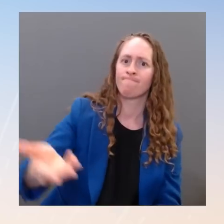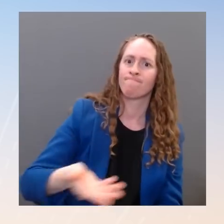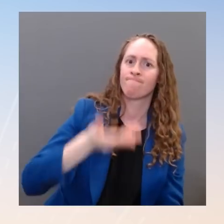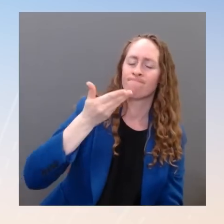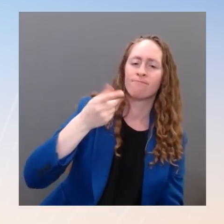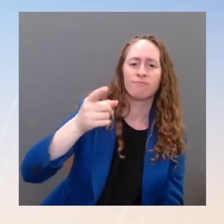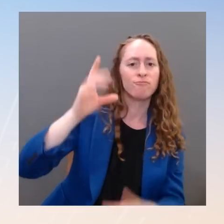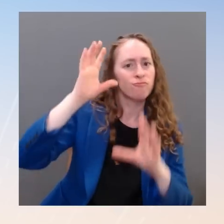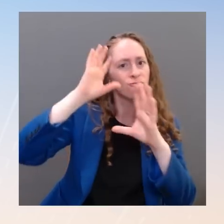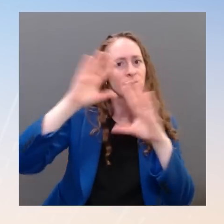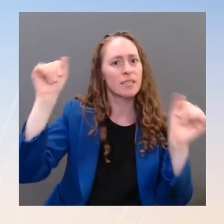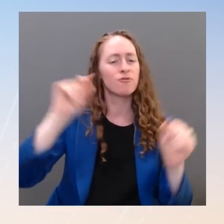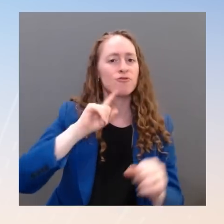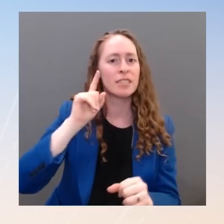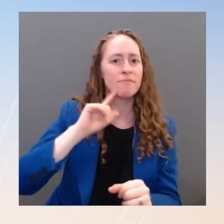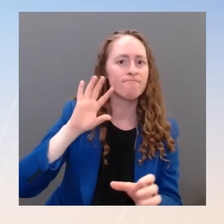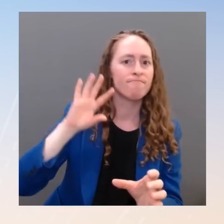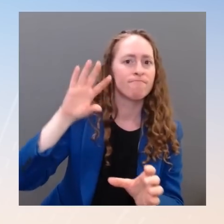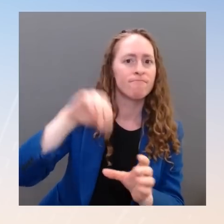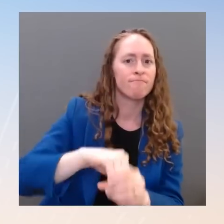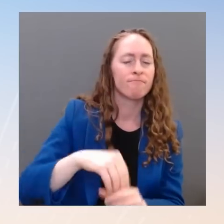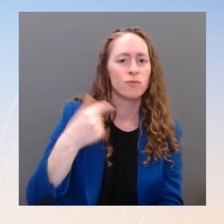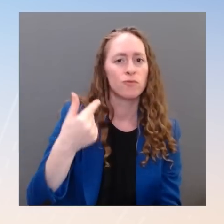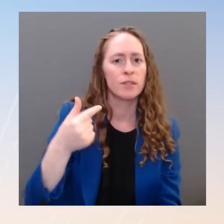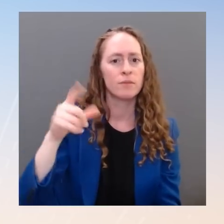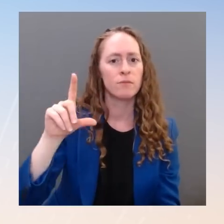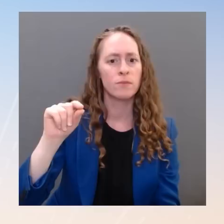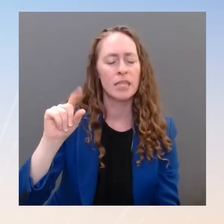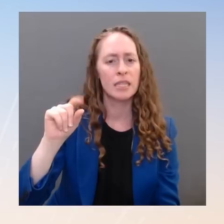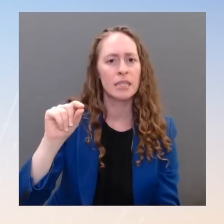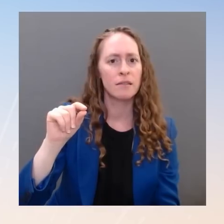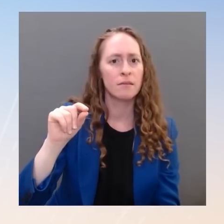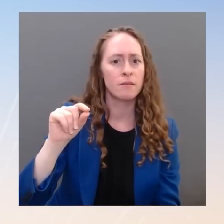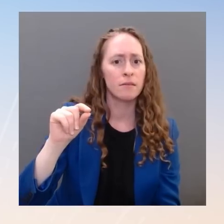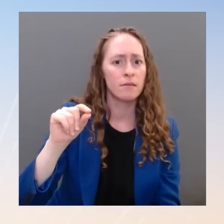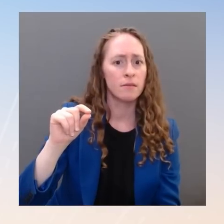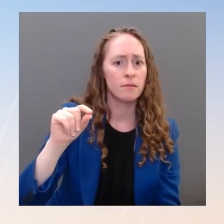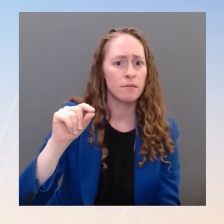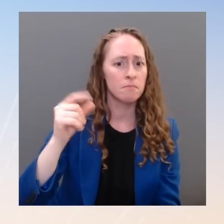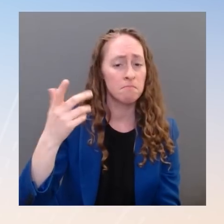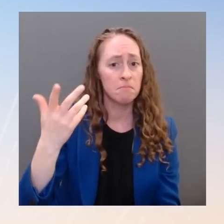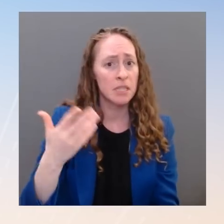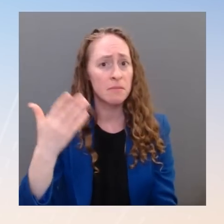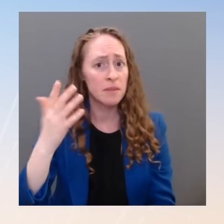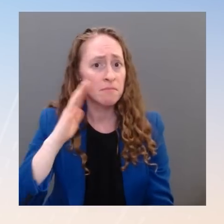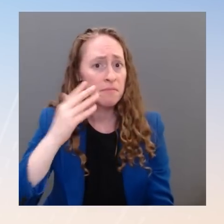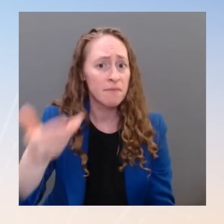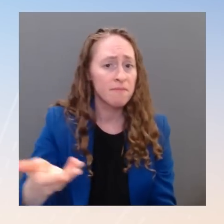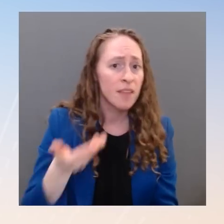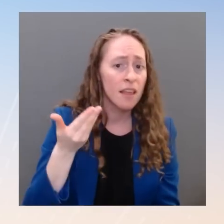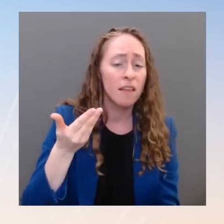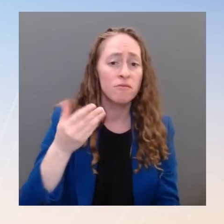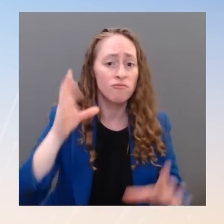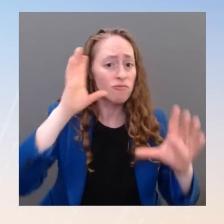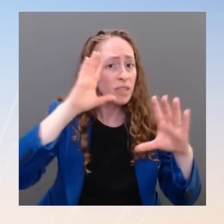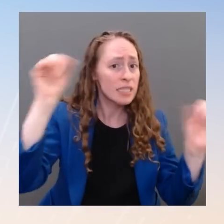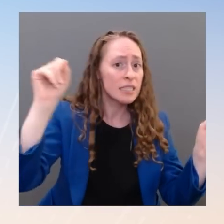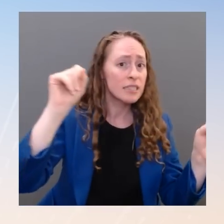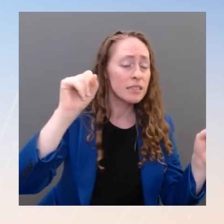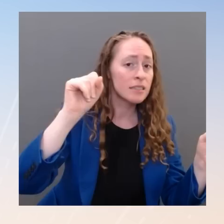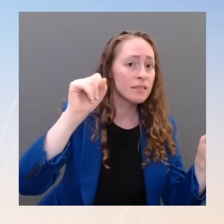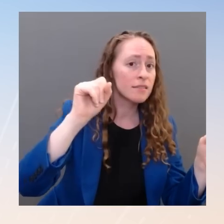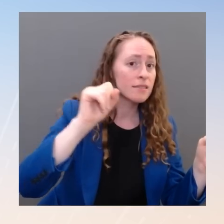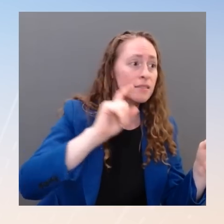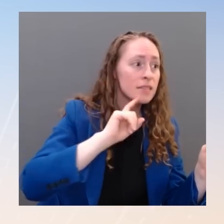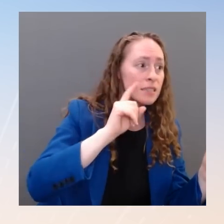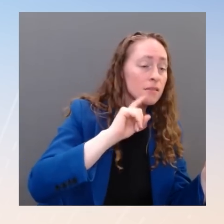Putin. So under those circumstances, would the president consider attending? I know it's still 6 months away, but under those circumstances, if it remains the same. Well,